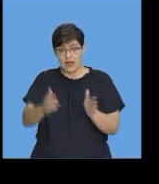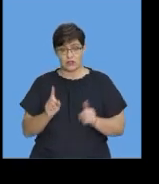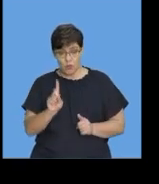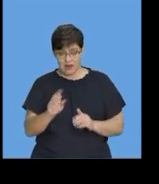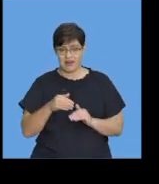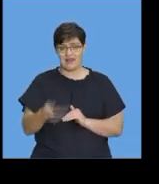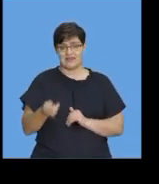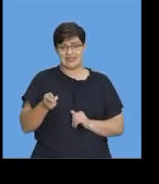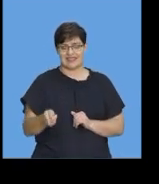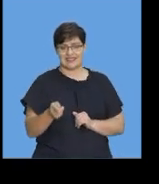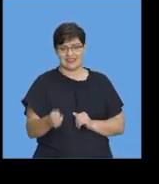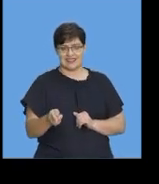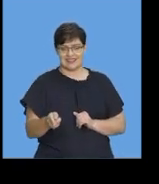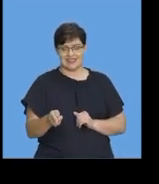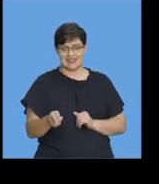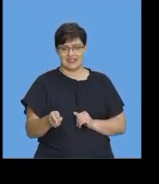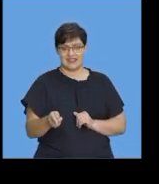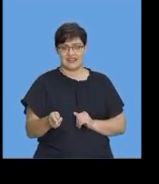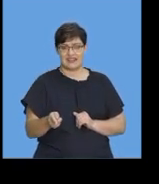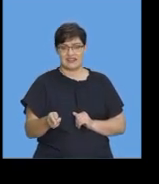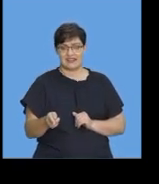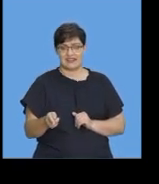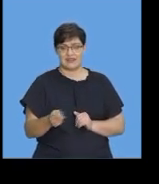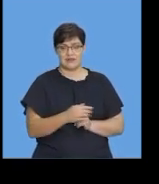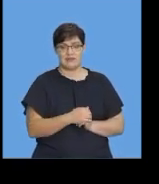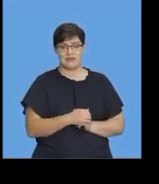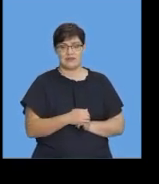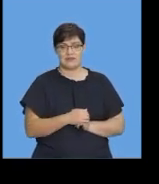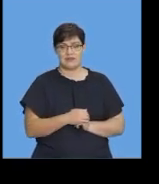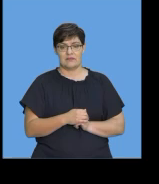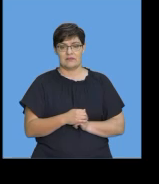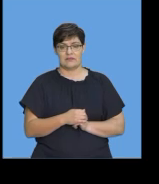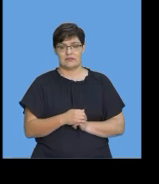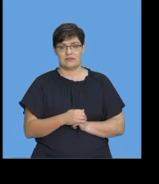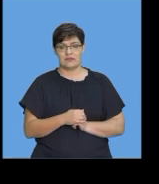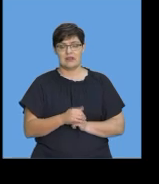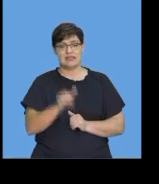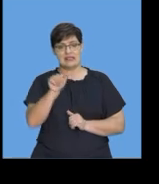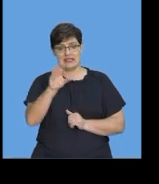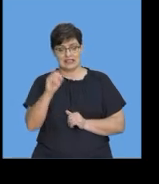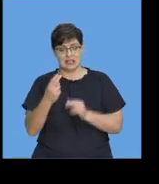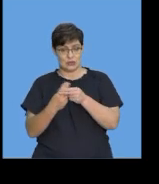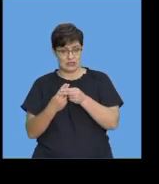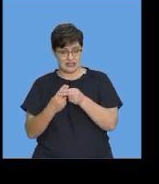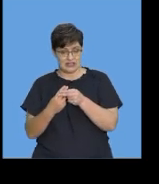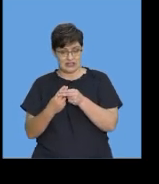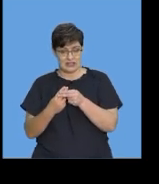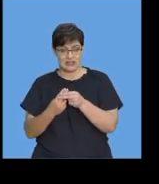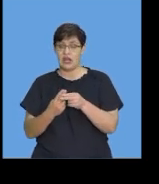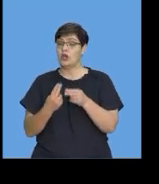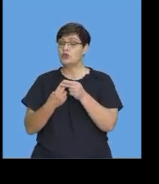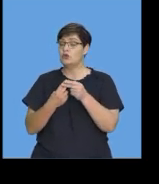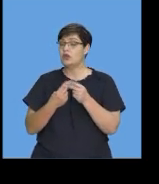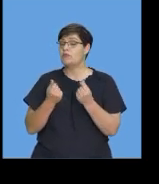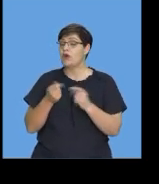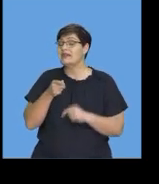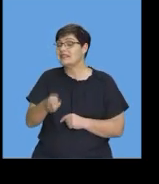over, right? So therefore, there's my 60 units. The unit price of those units